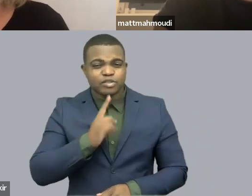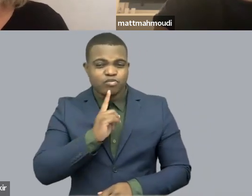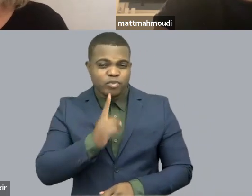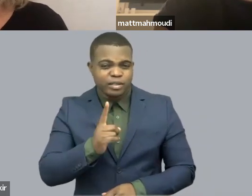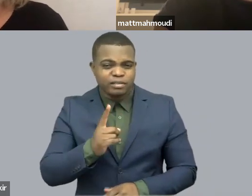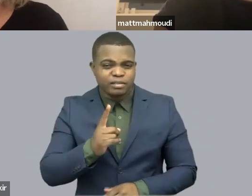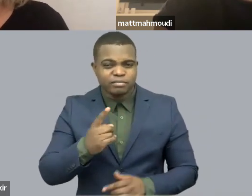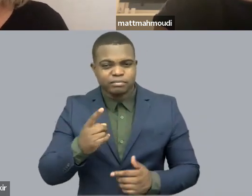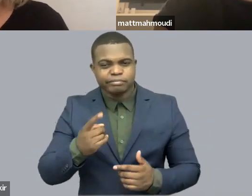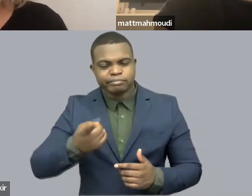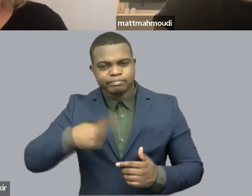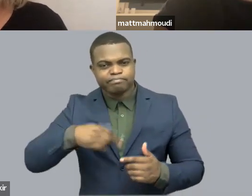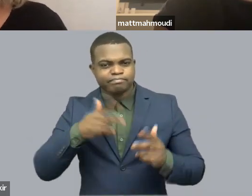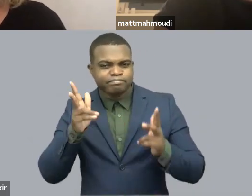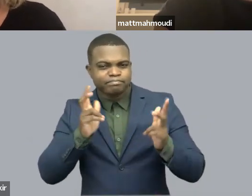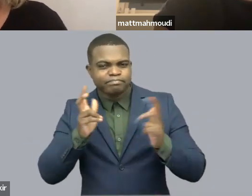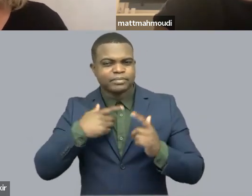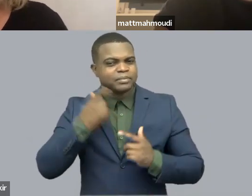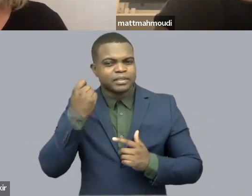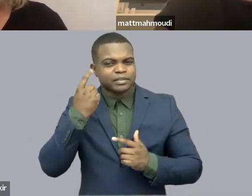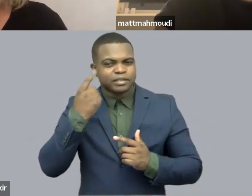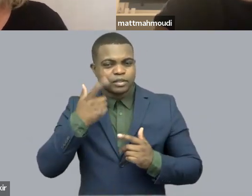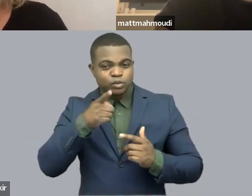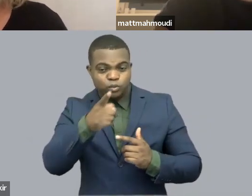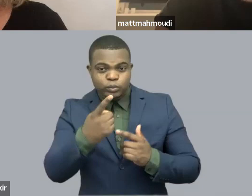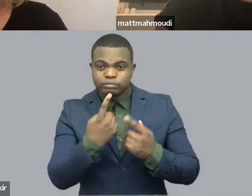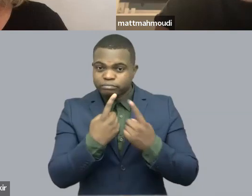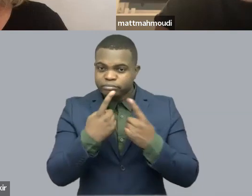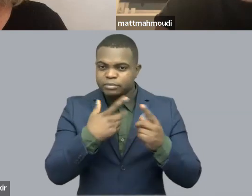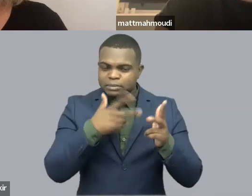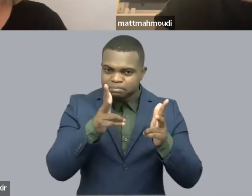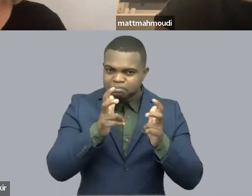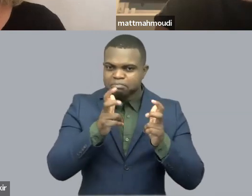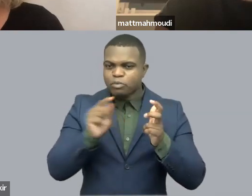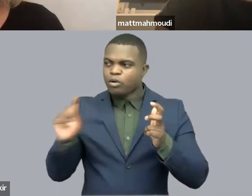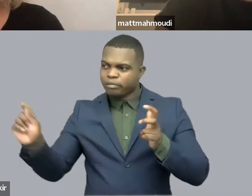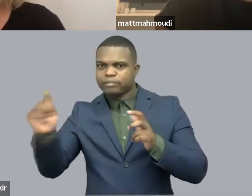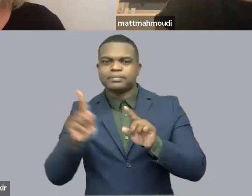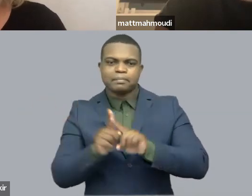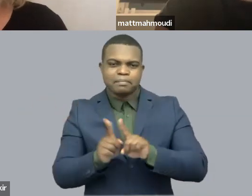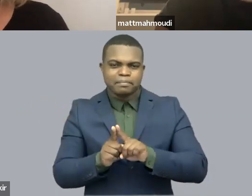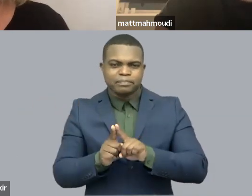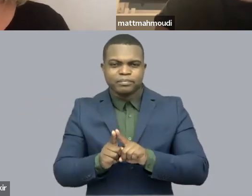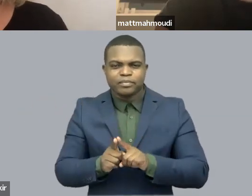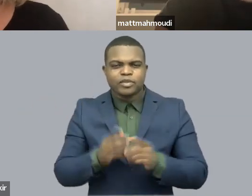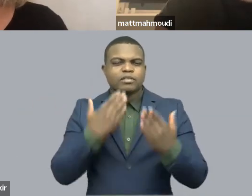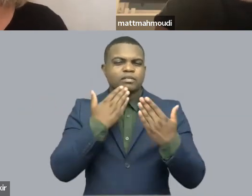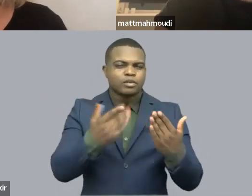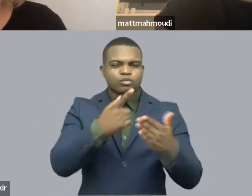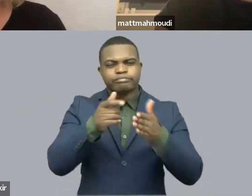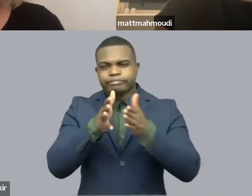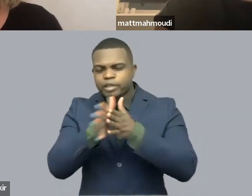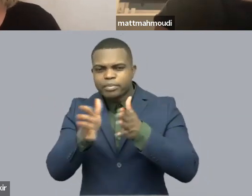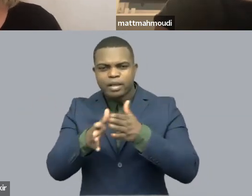helpful. So one question that also comes to mind is that you're working on different forms of surveillance, targeted